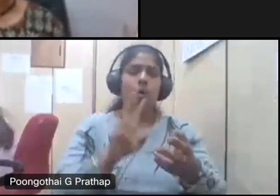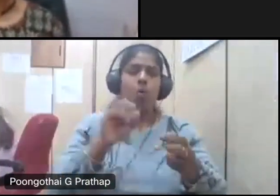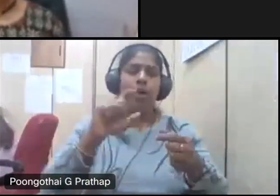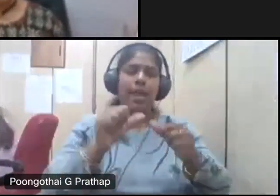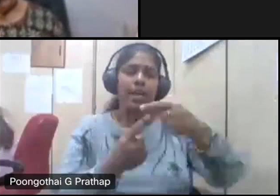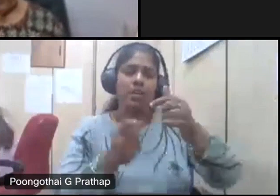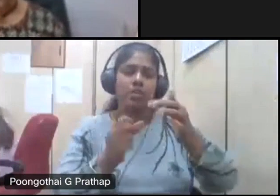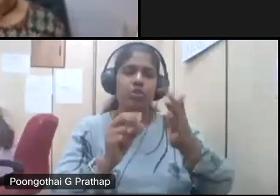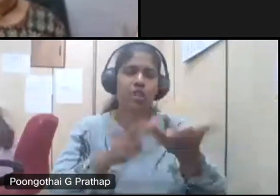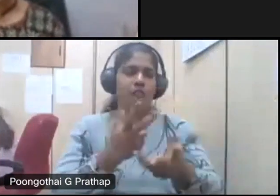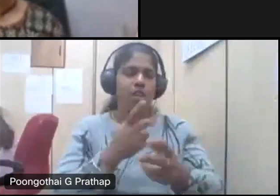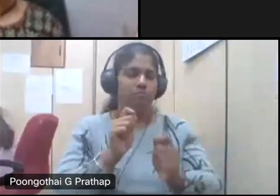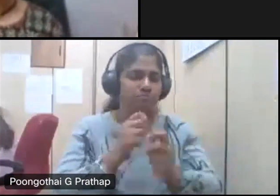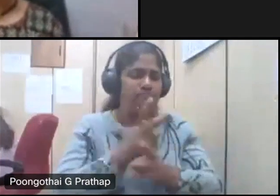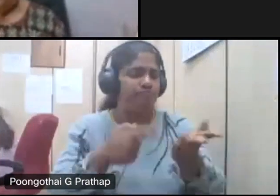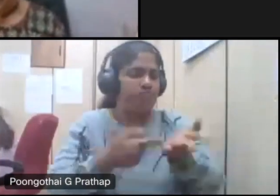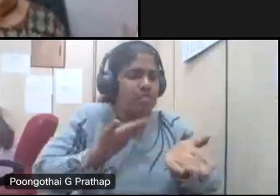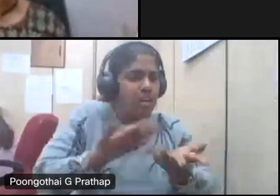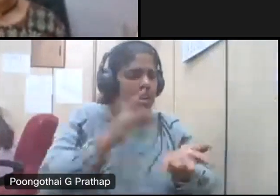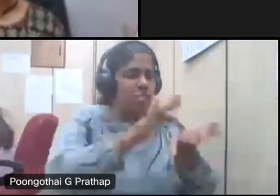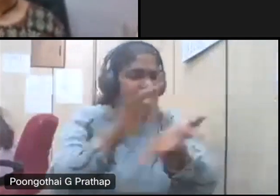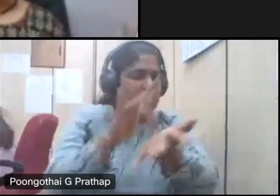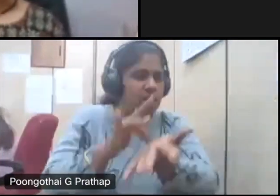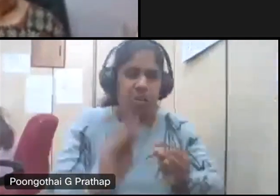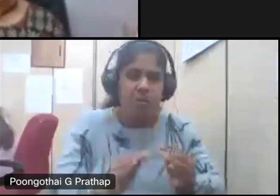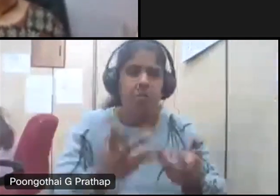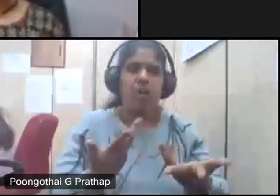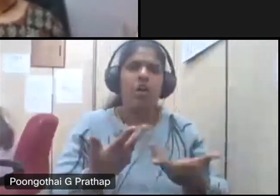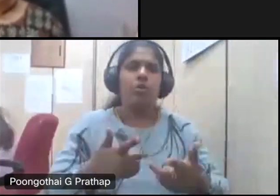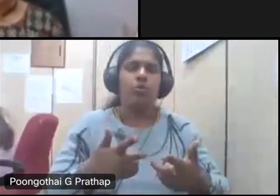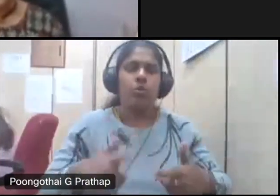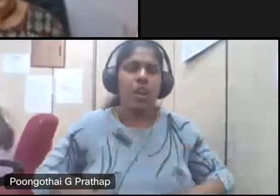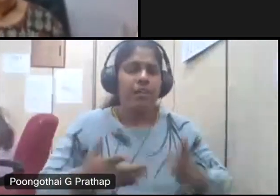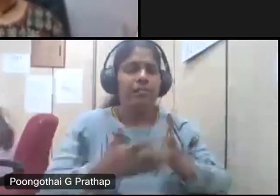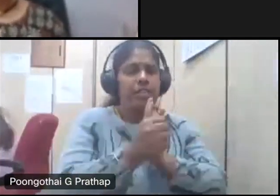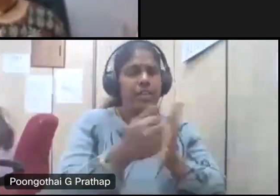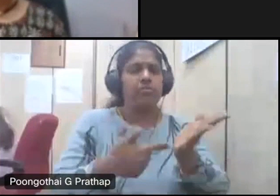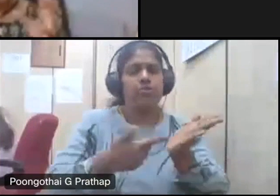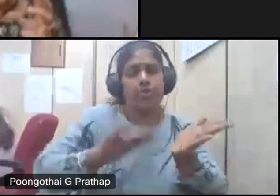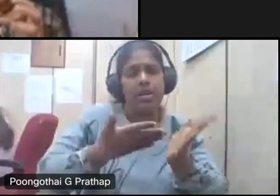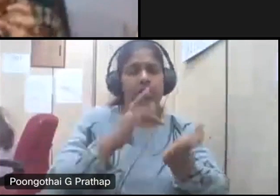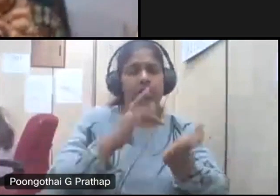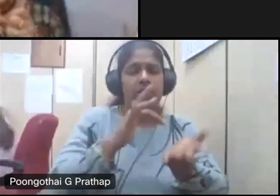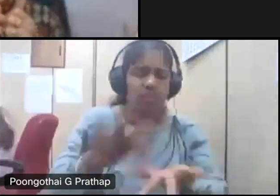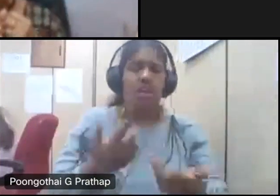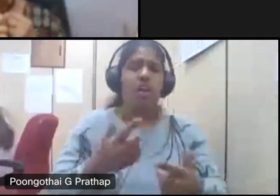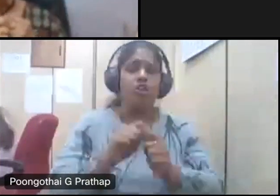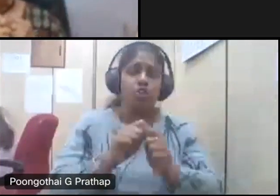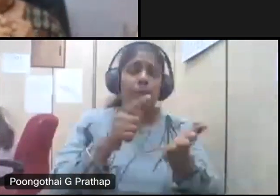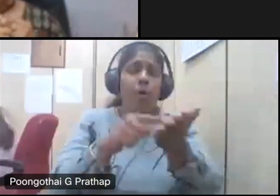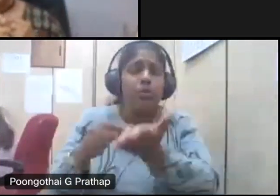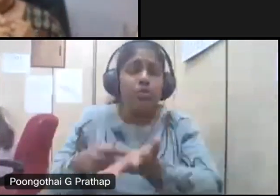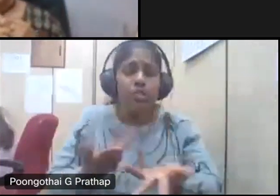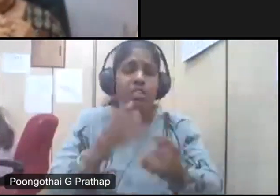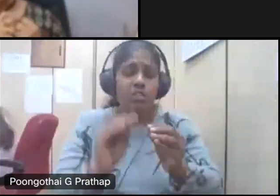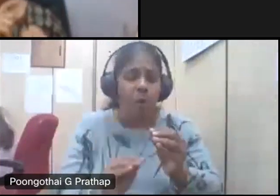training centers, job opportunities, acceptance, nothing. And so they gradually slip